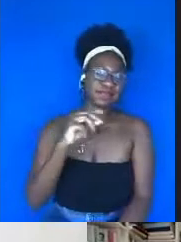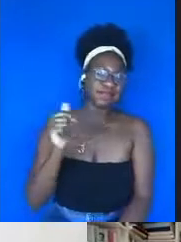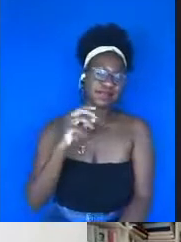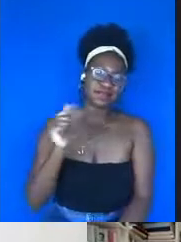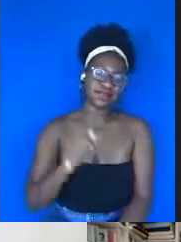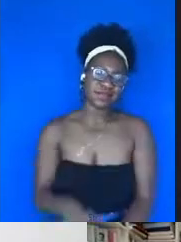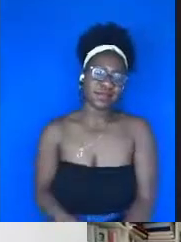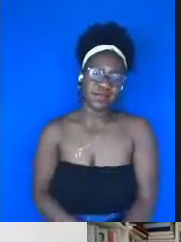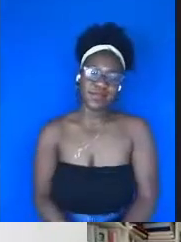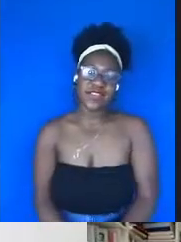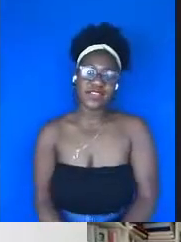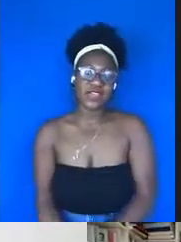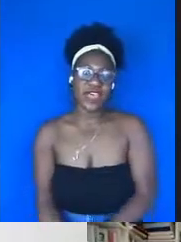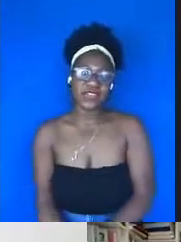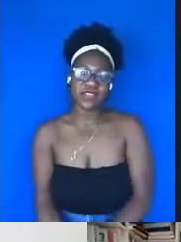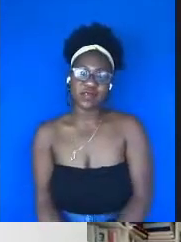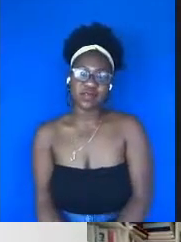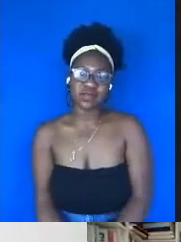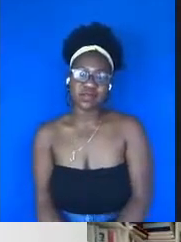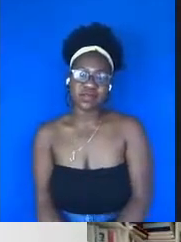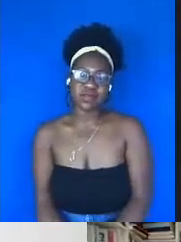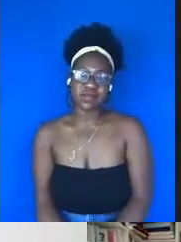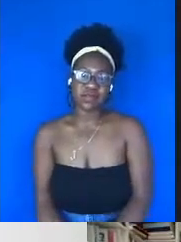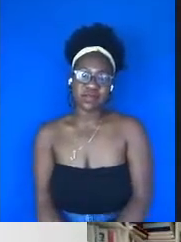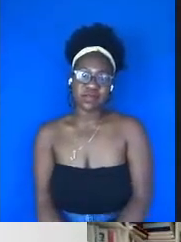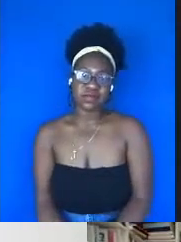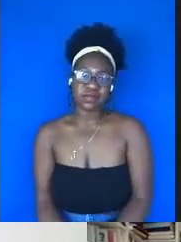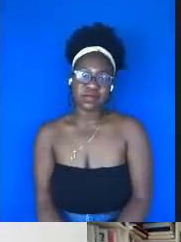really? You know, at this point in my life, it's like, Jesus,